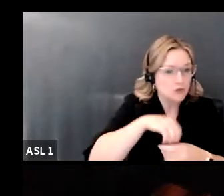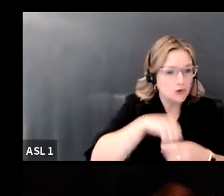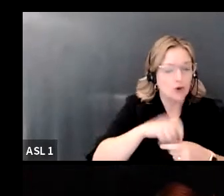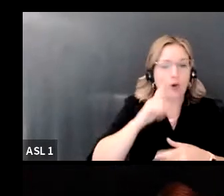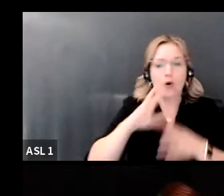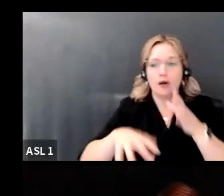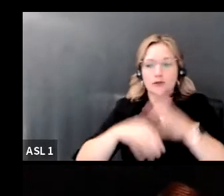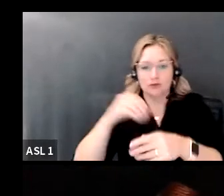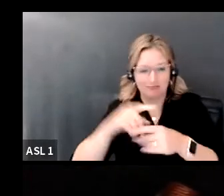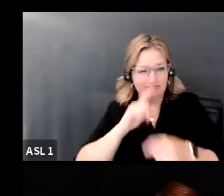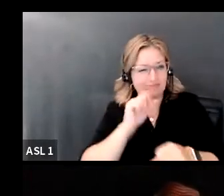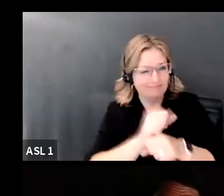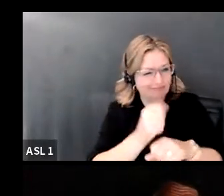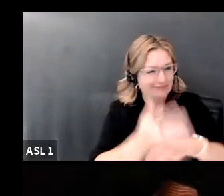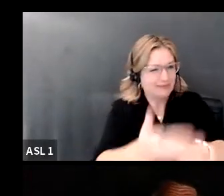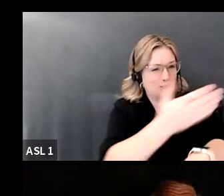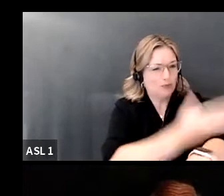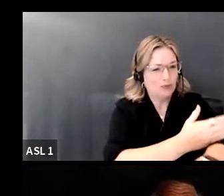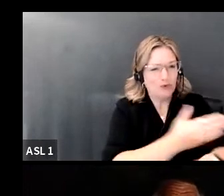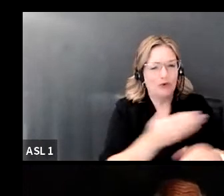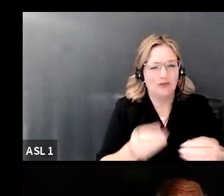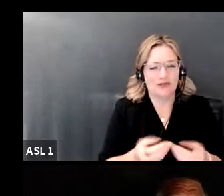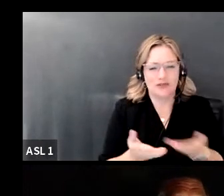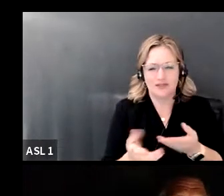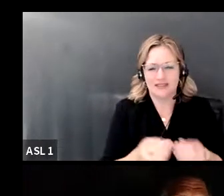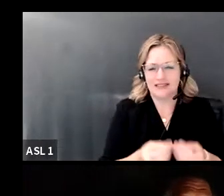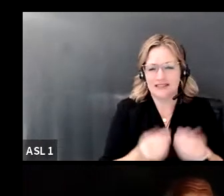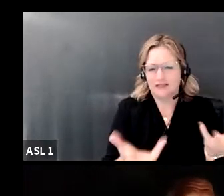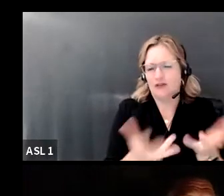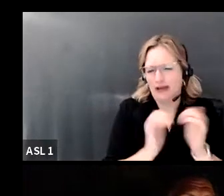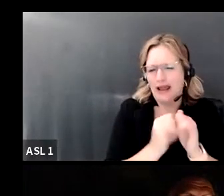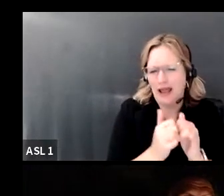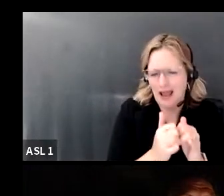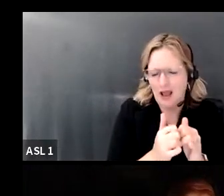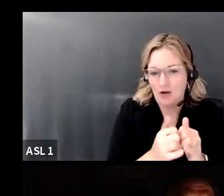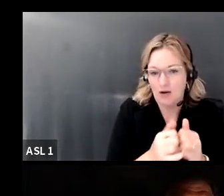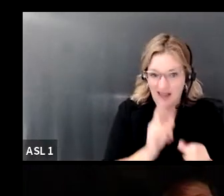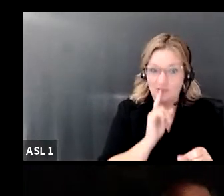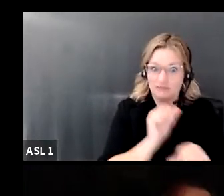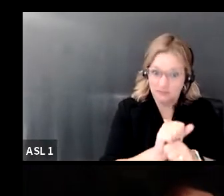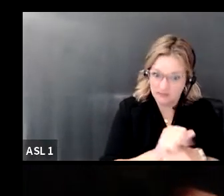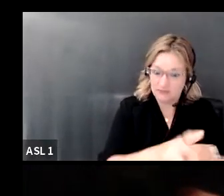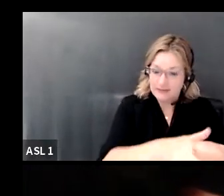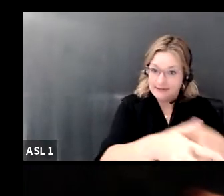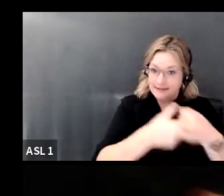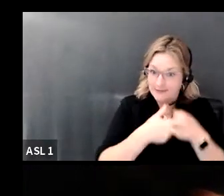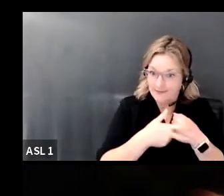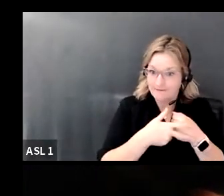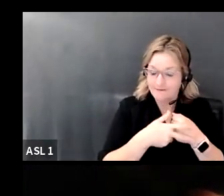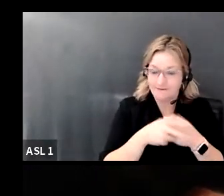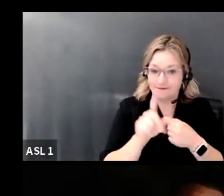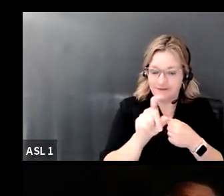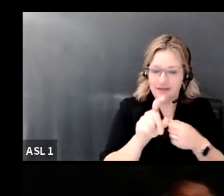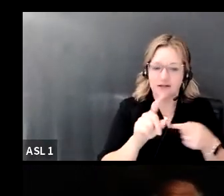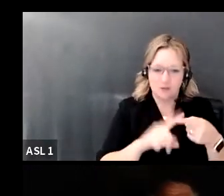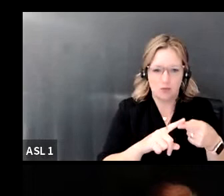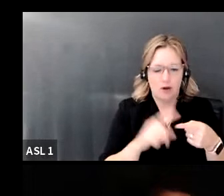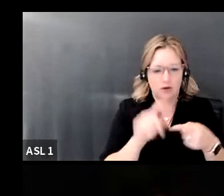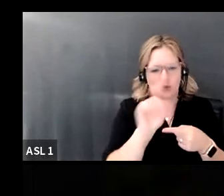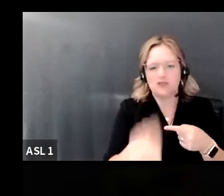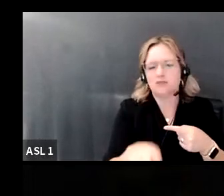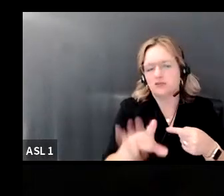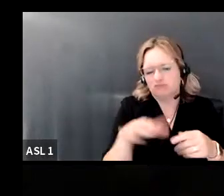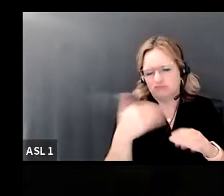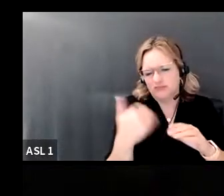delivery and how it might actually uh determine greater efficiencies the other question i have